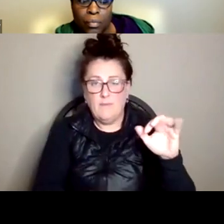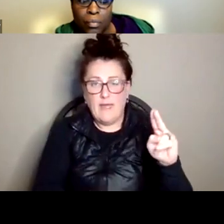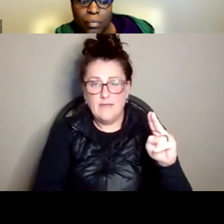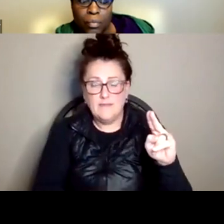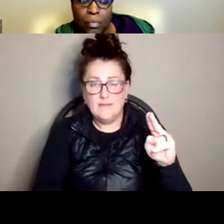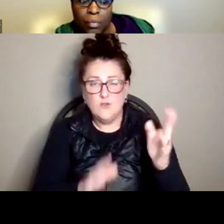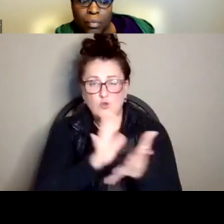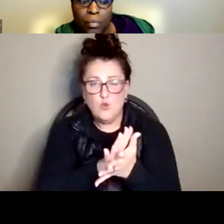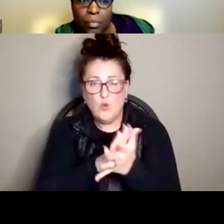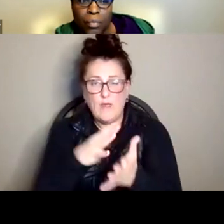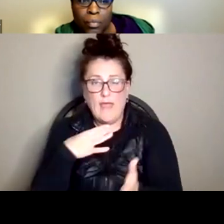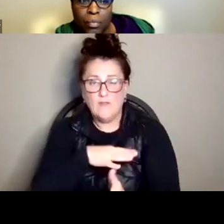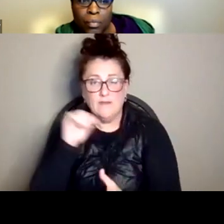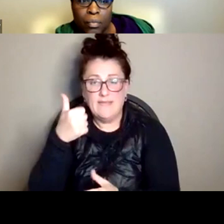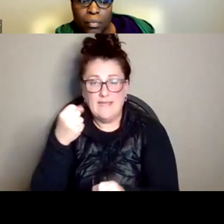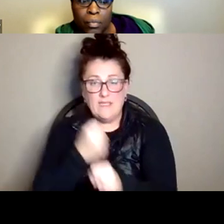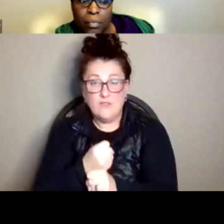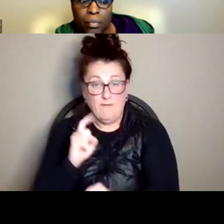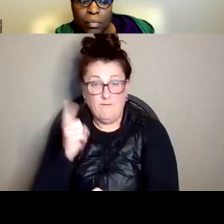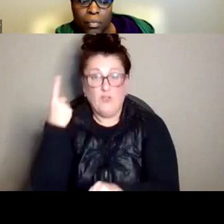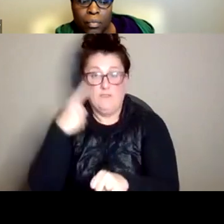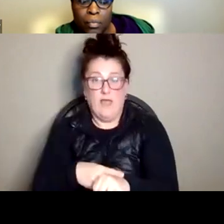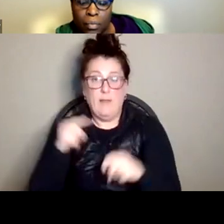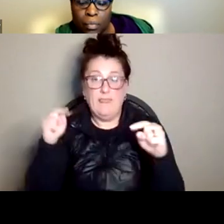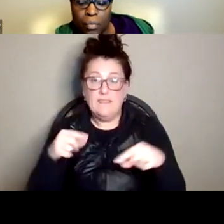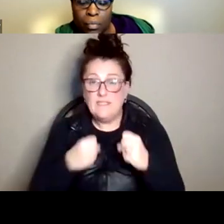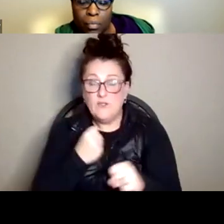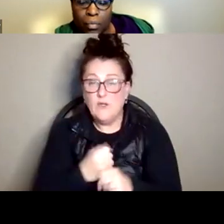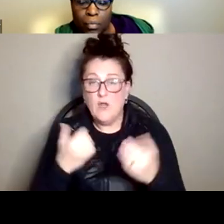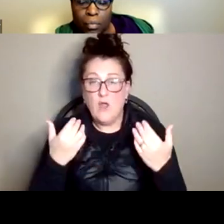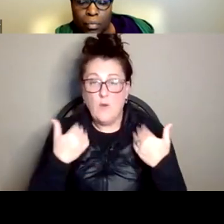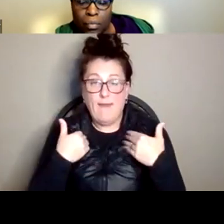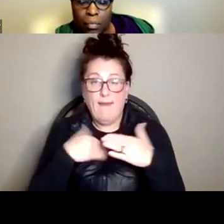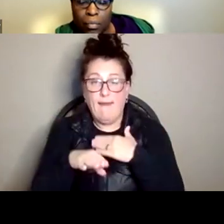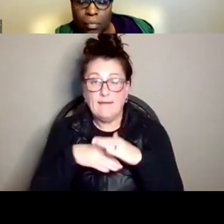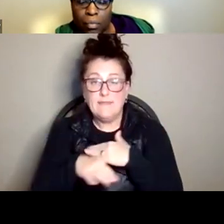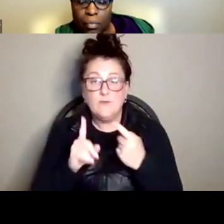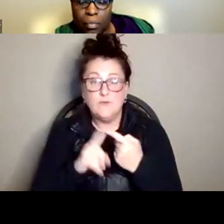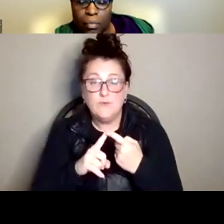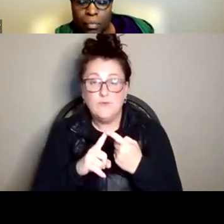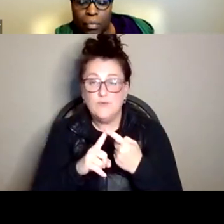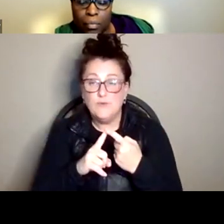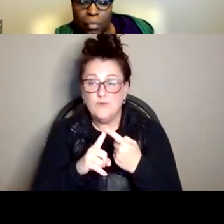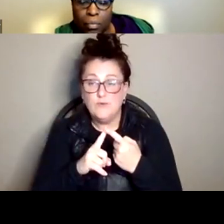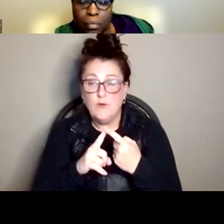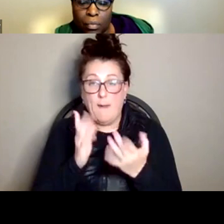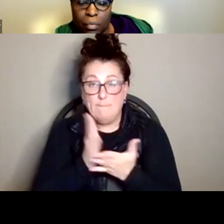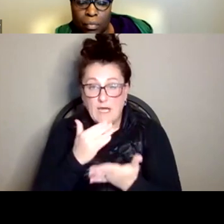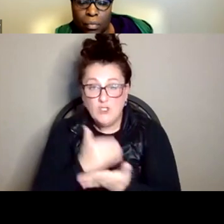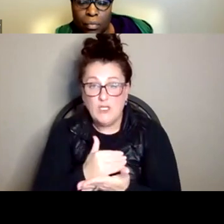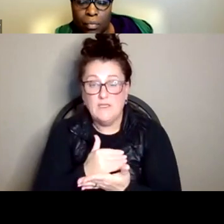10 years. This year was the first year we had access to a whole budget